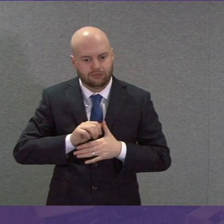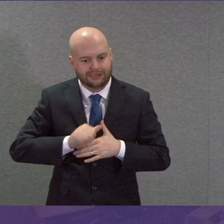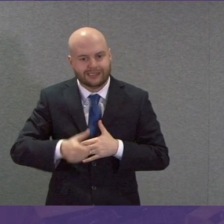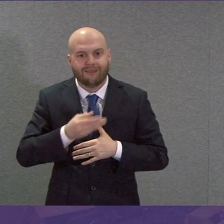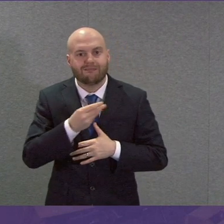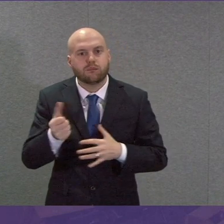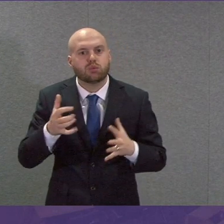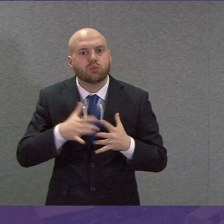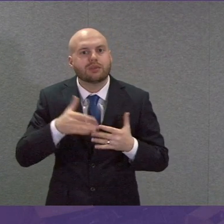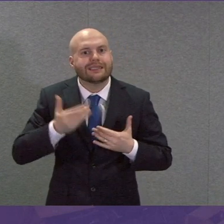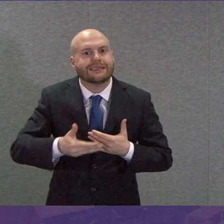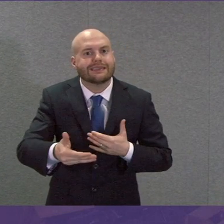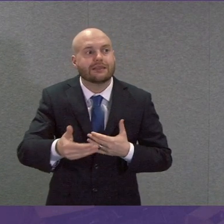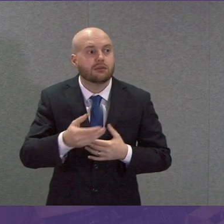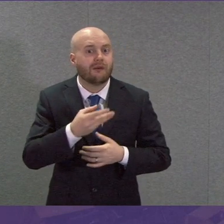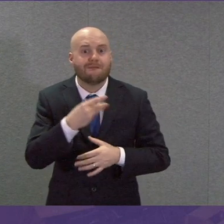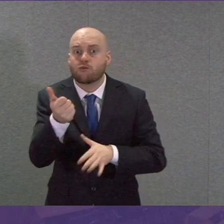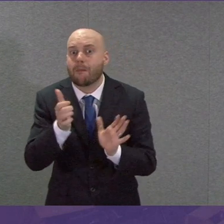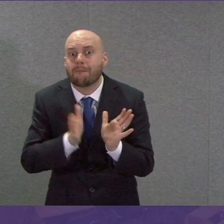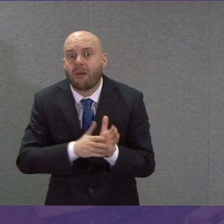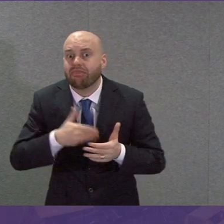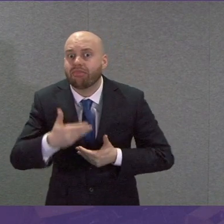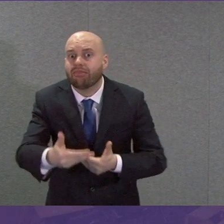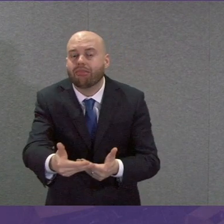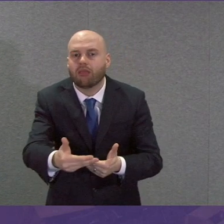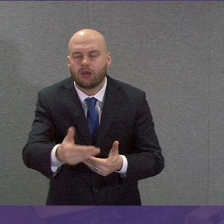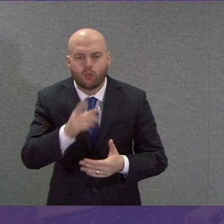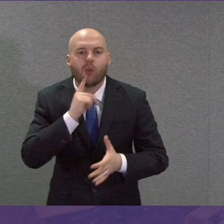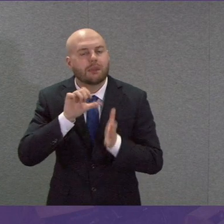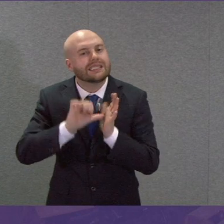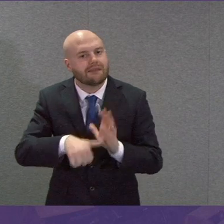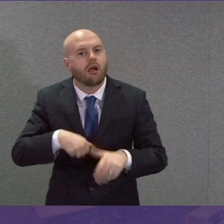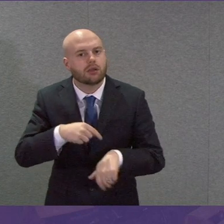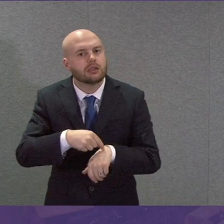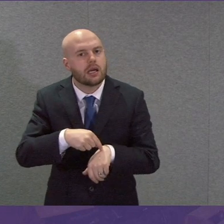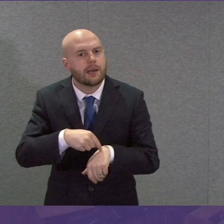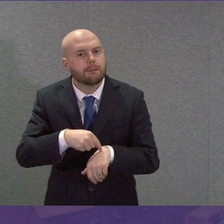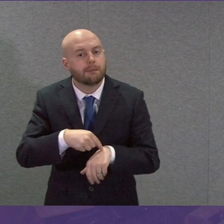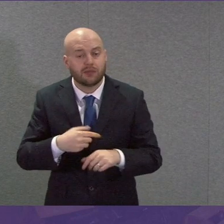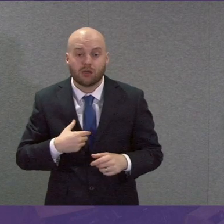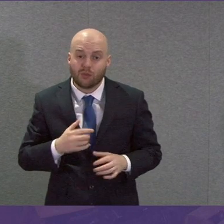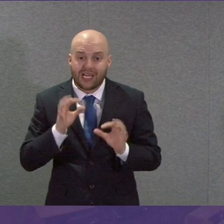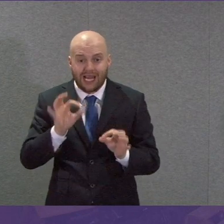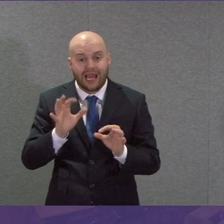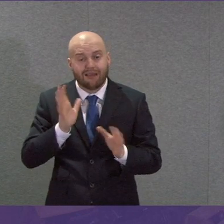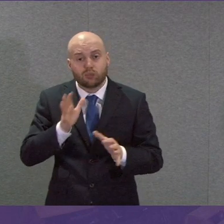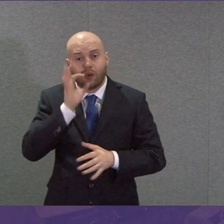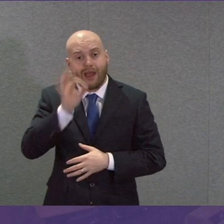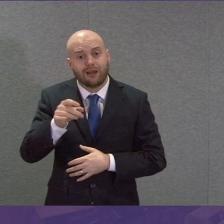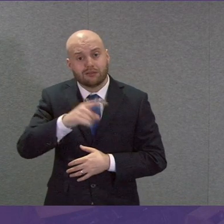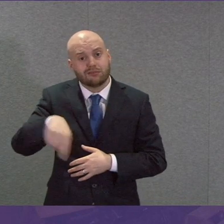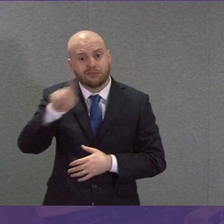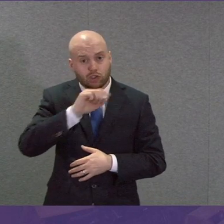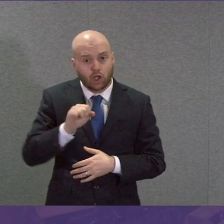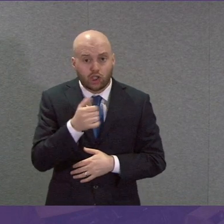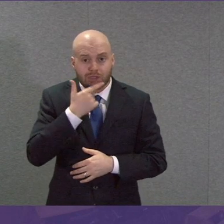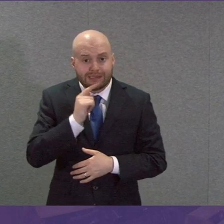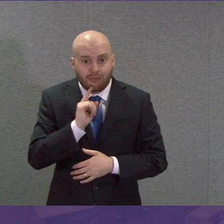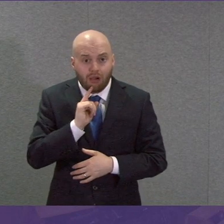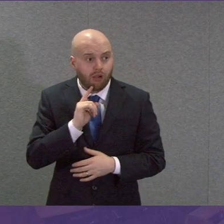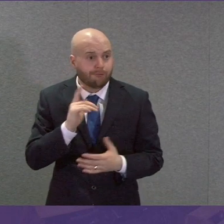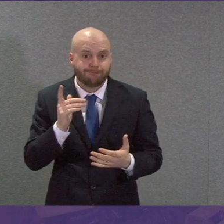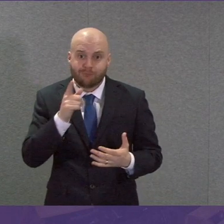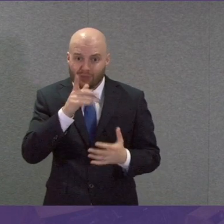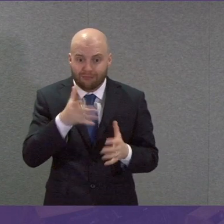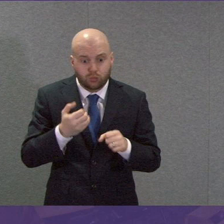difficult time, when the people of Scotland will be asked to take unprecedented action as part of our collective efforts to protect our citizens and, as the